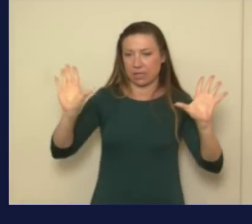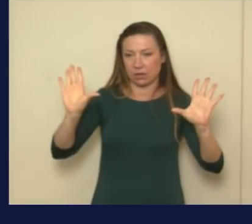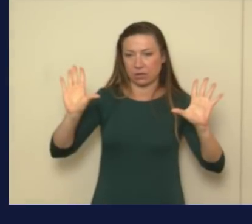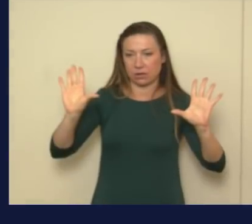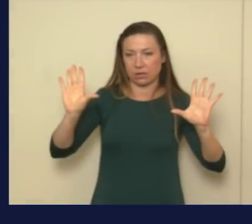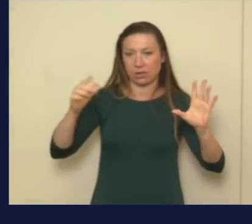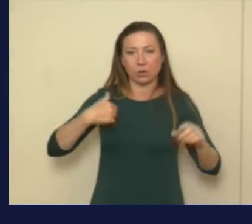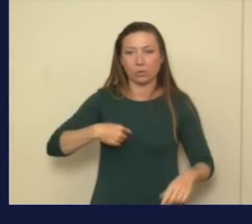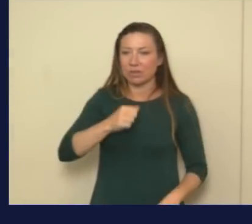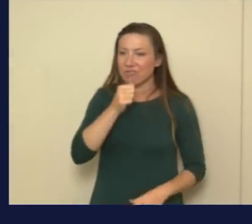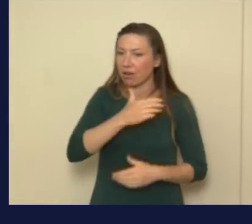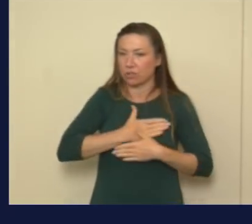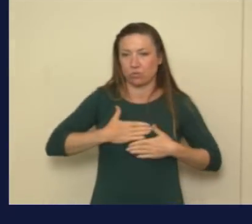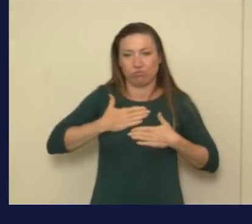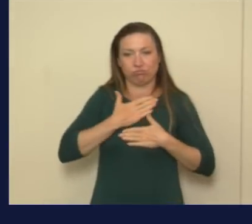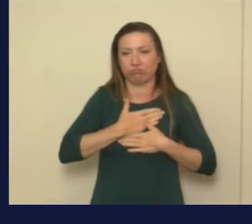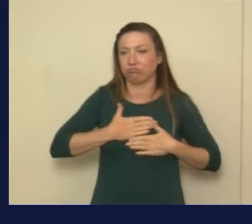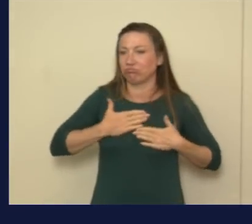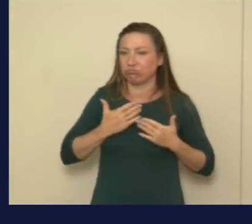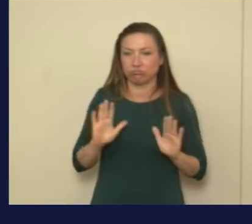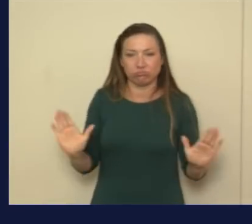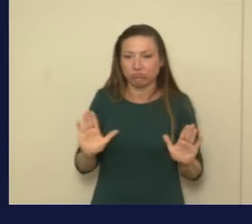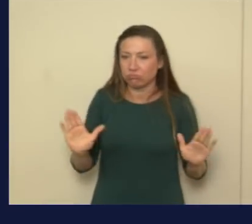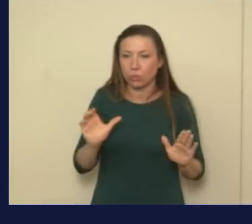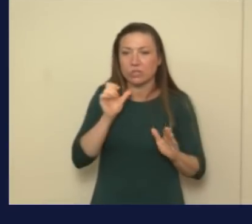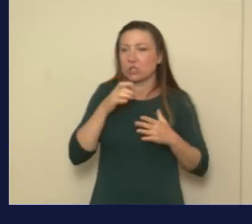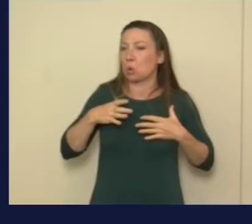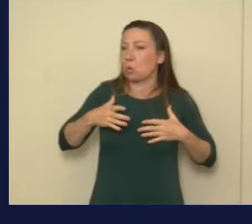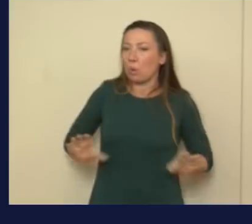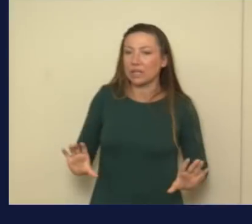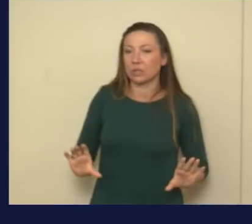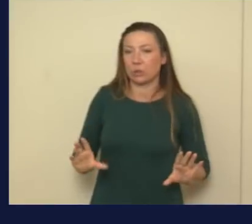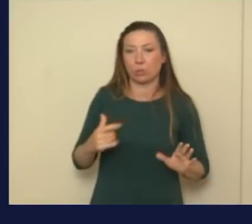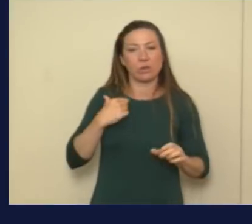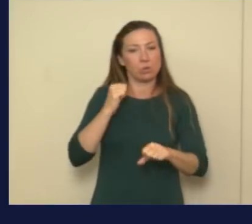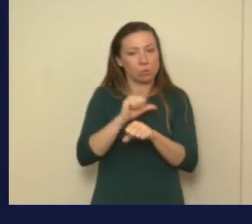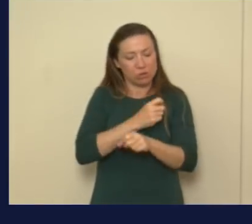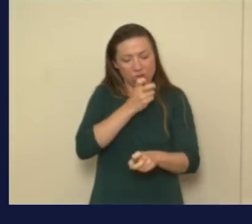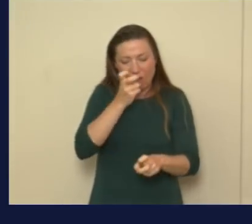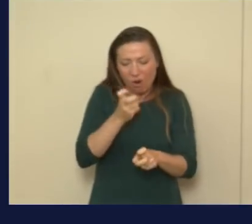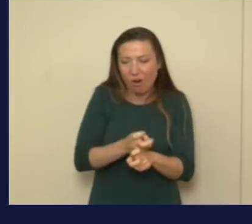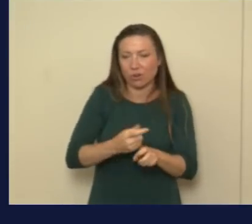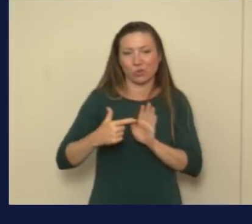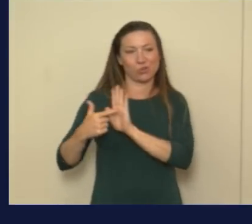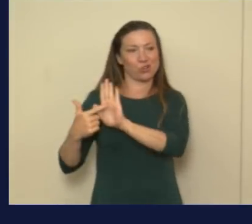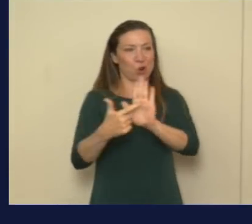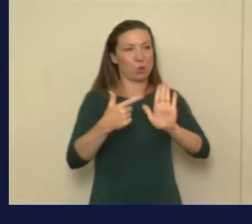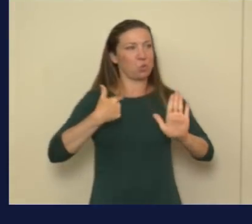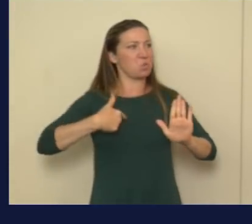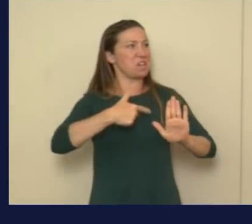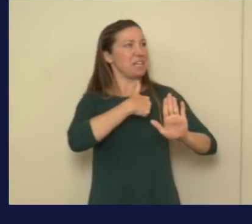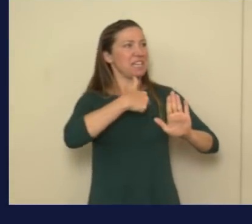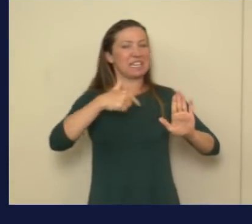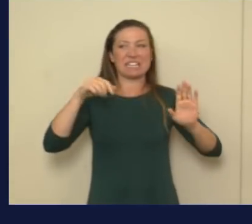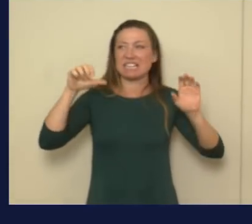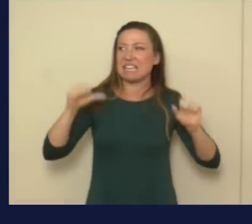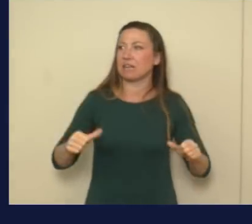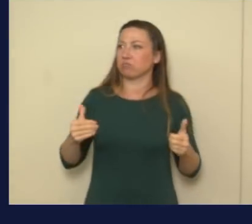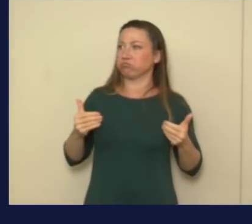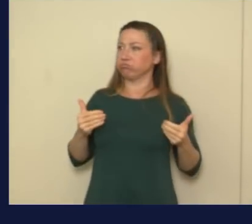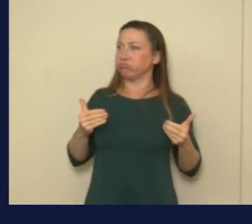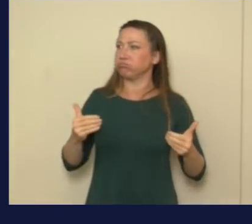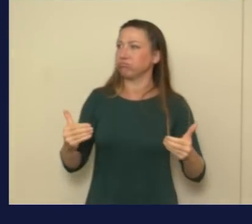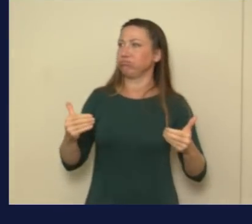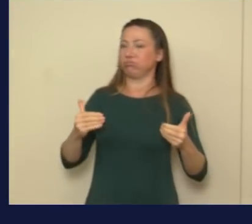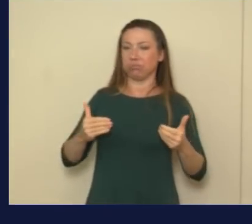We really worked hard to demonstrate that we could be a cohesive response state. There is no federal strategy. If the